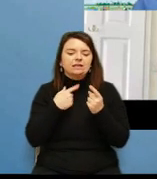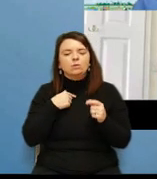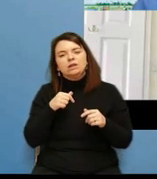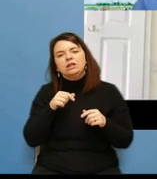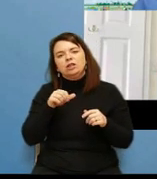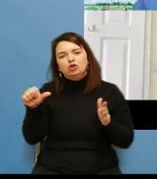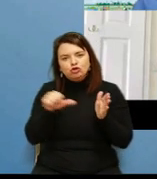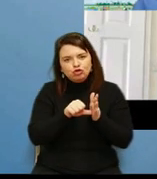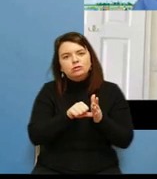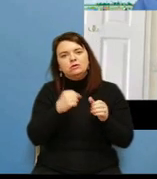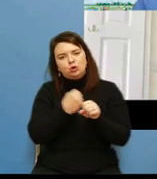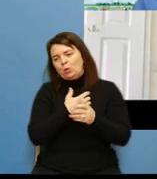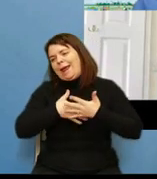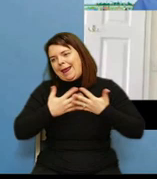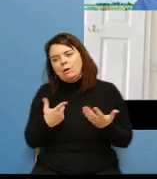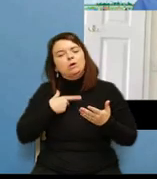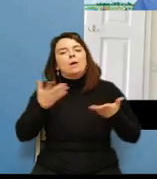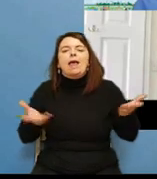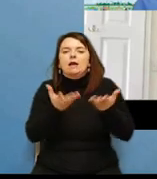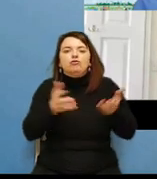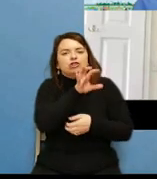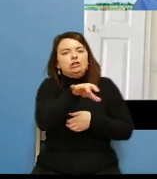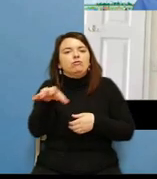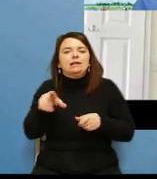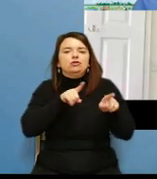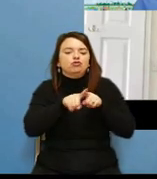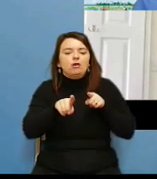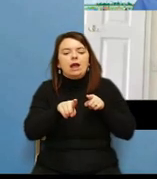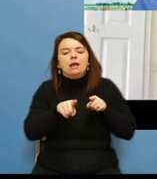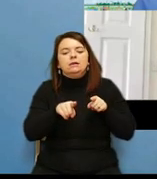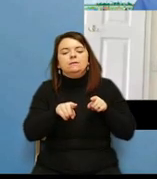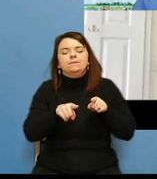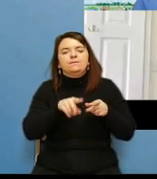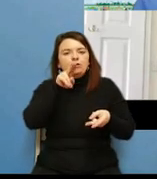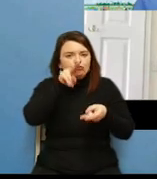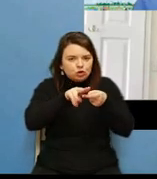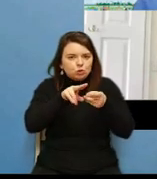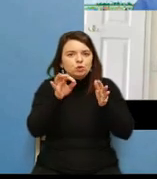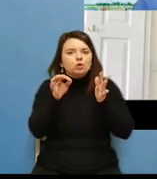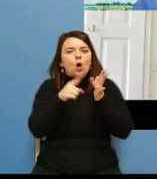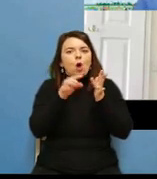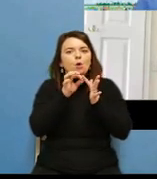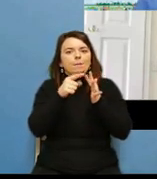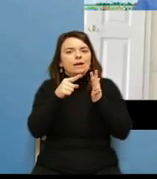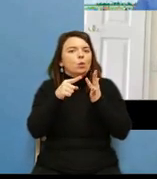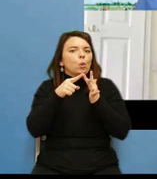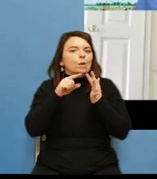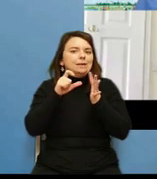but there are also things that we should be doing anyway. So we're encouraging practices to work on,